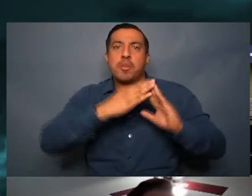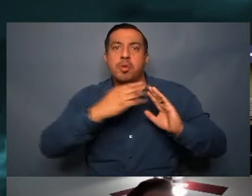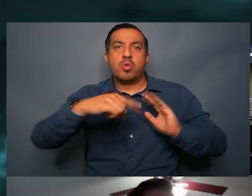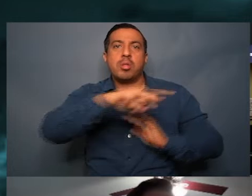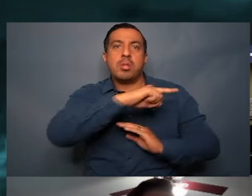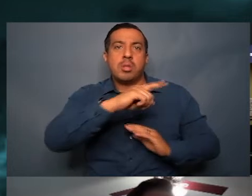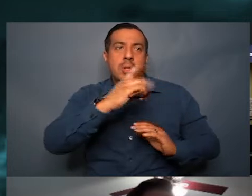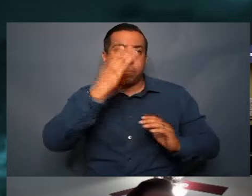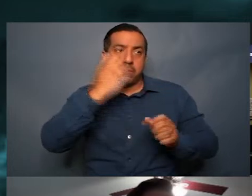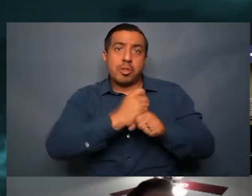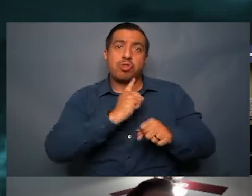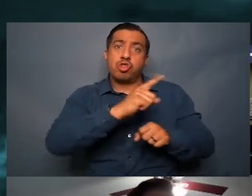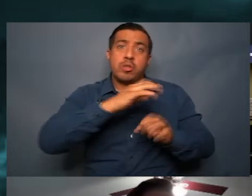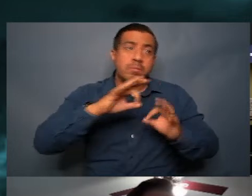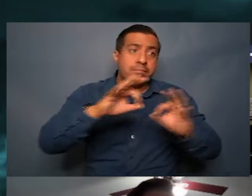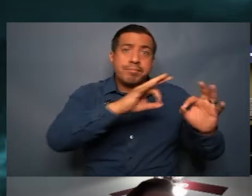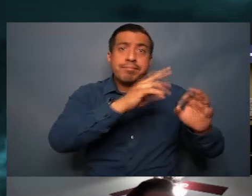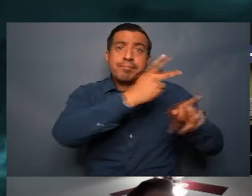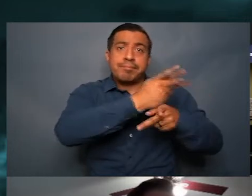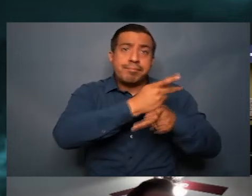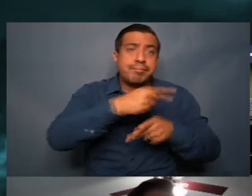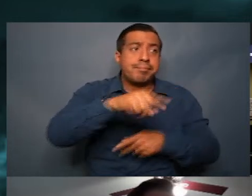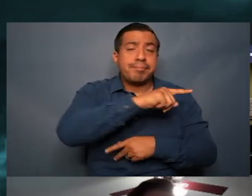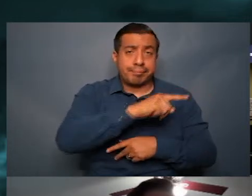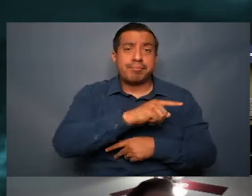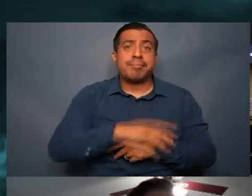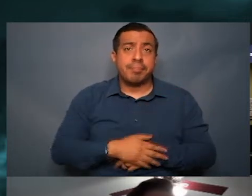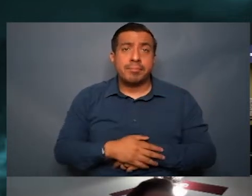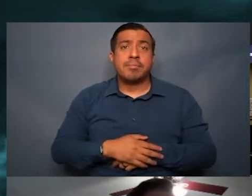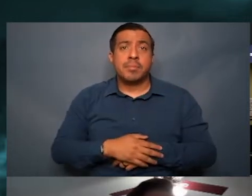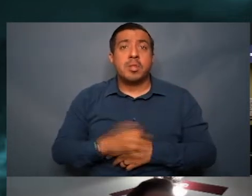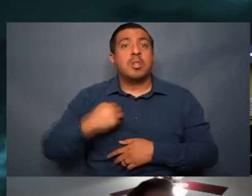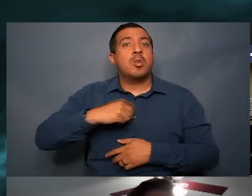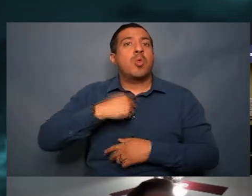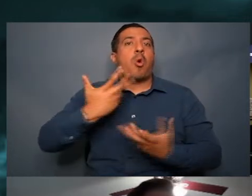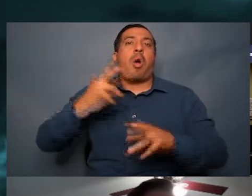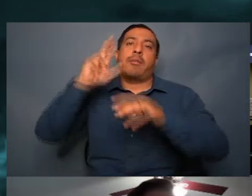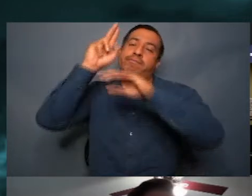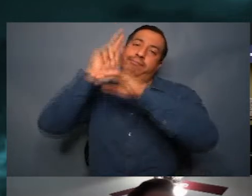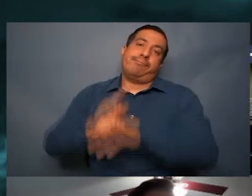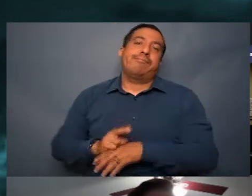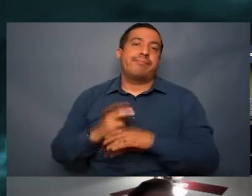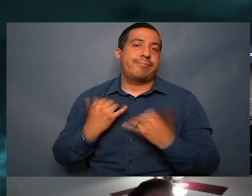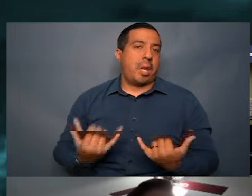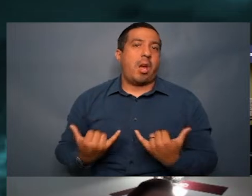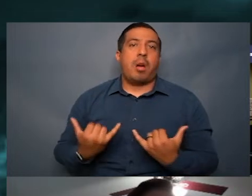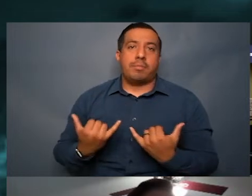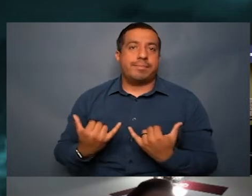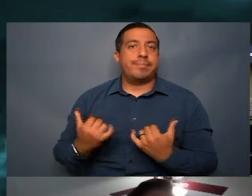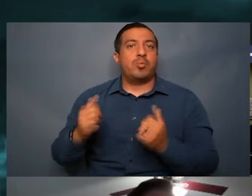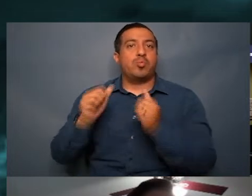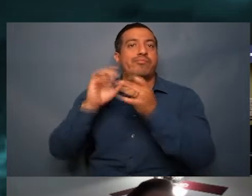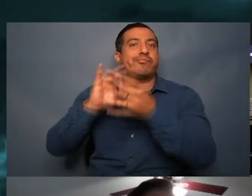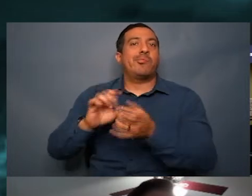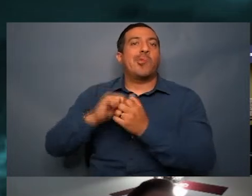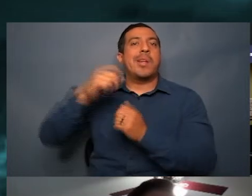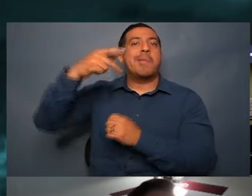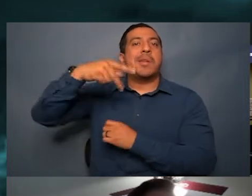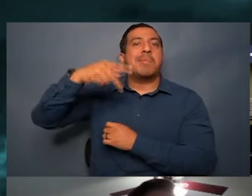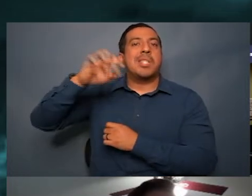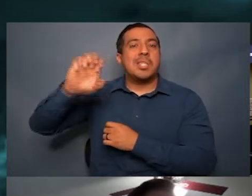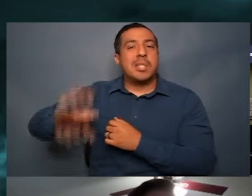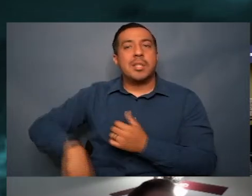evacuate is taken care of. As Nakia said, it is something that we are very accustomed to now in terms of PPE